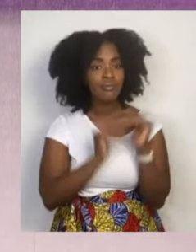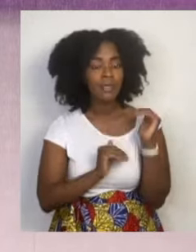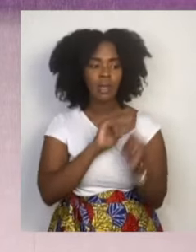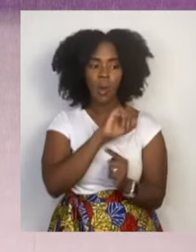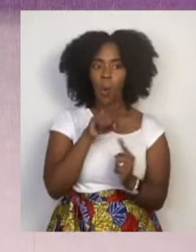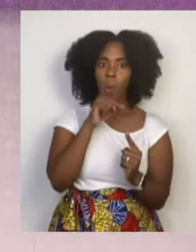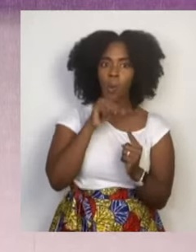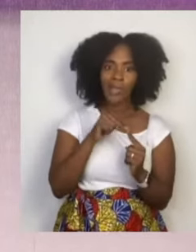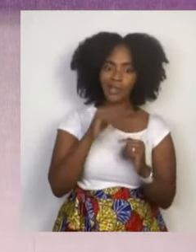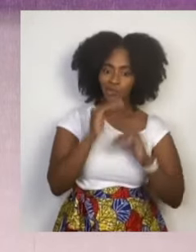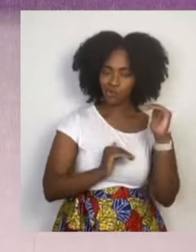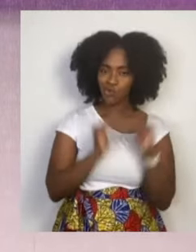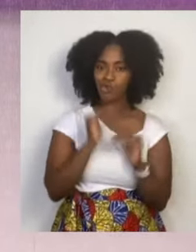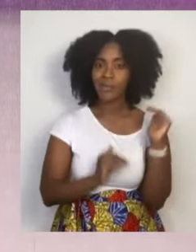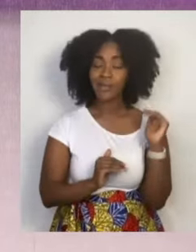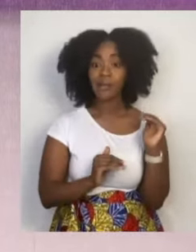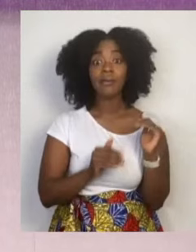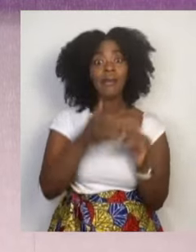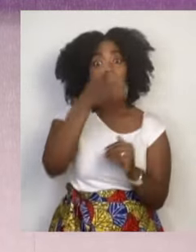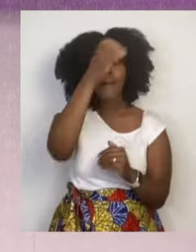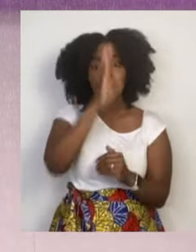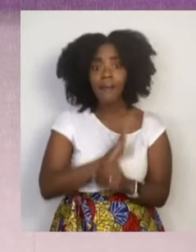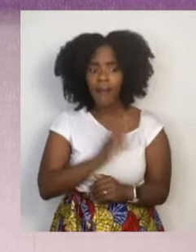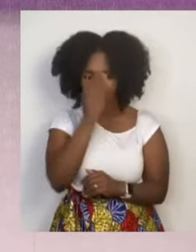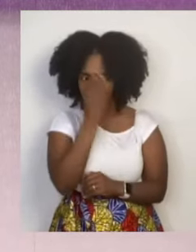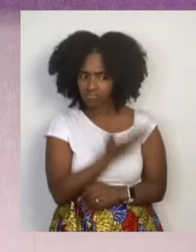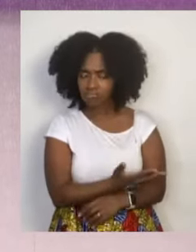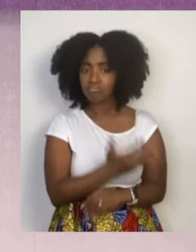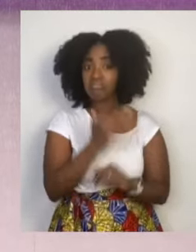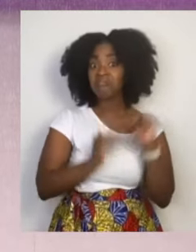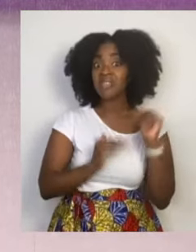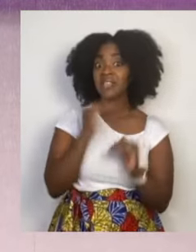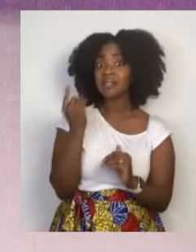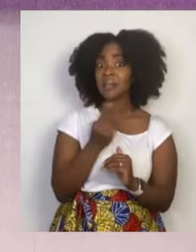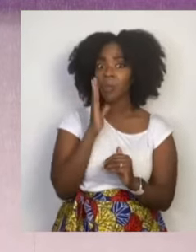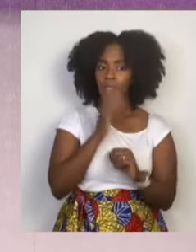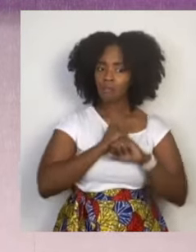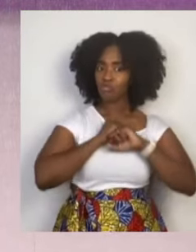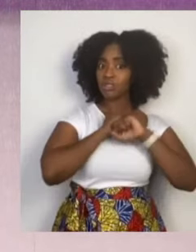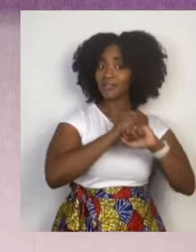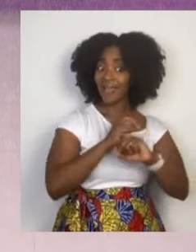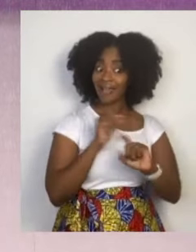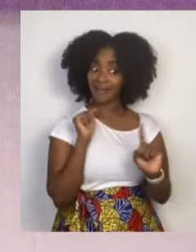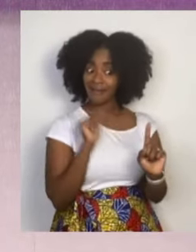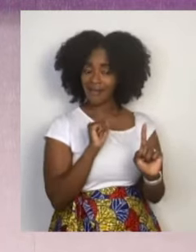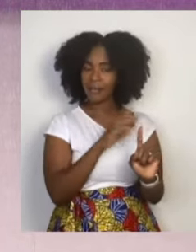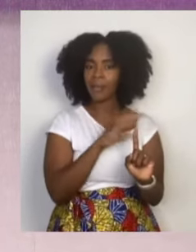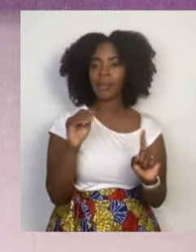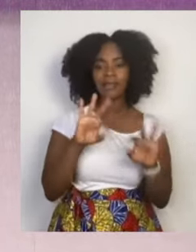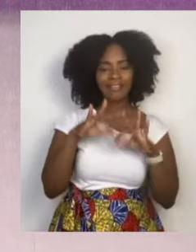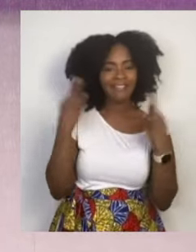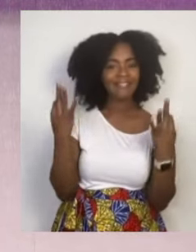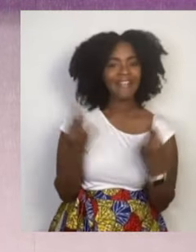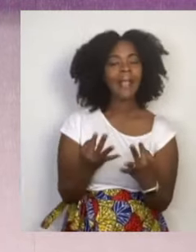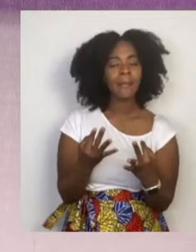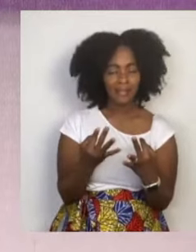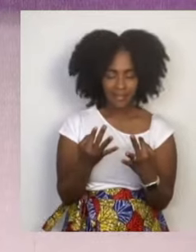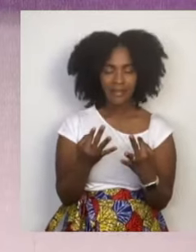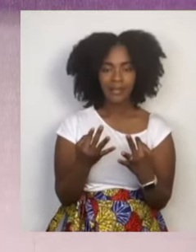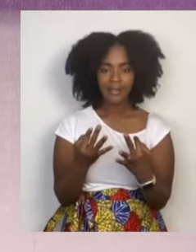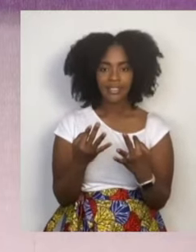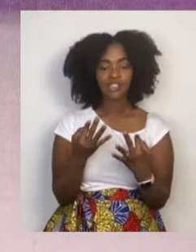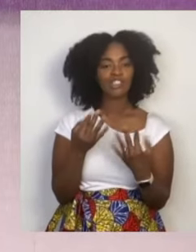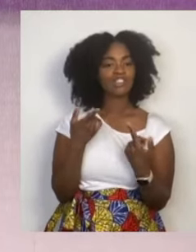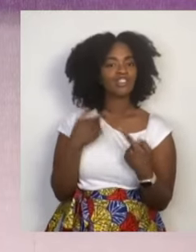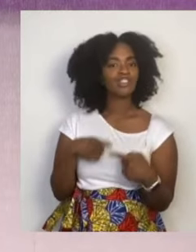to build something that would protect him and something that would protect his family in the midst of